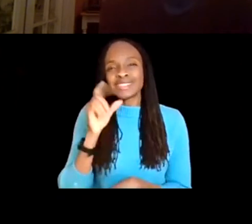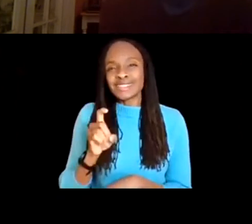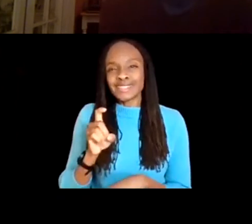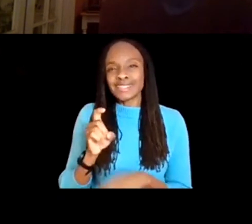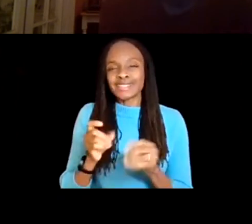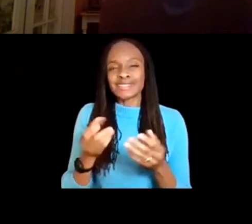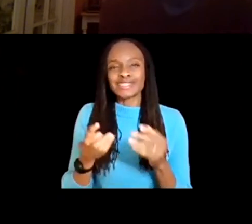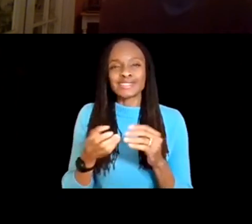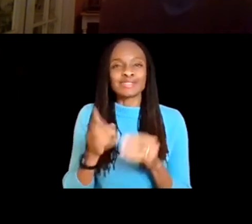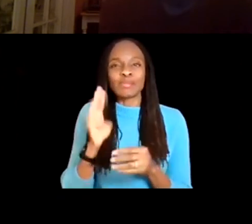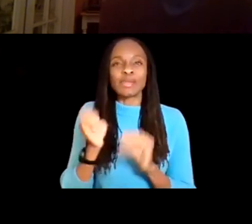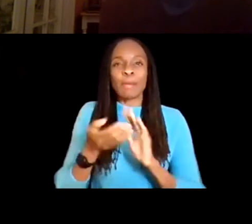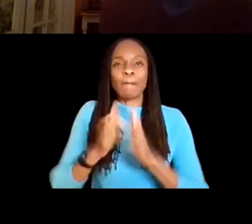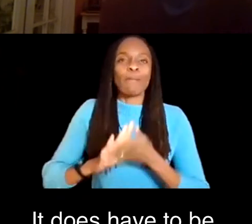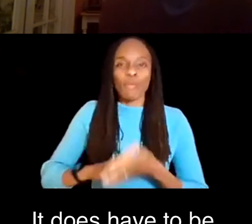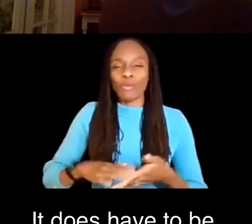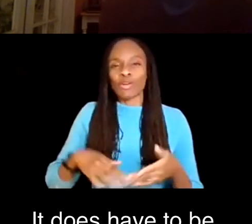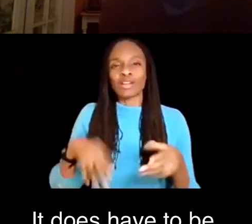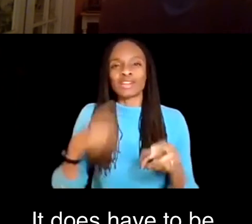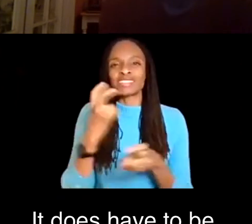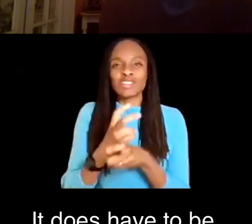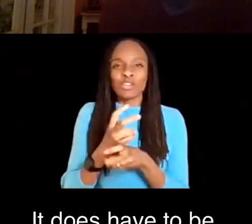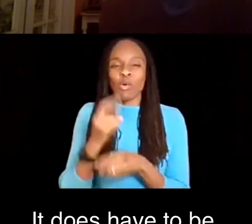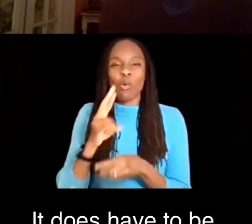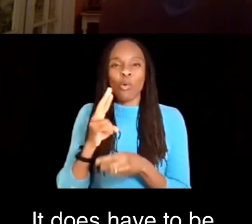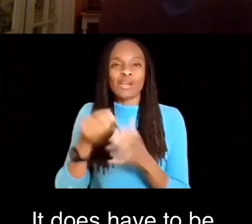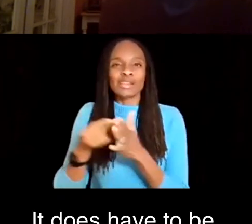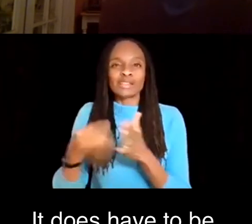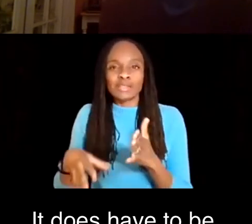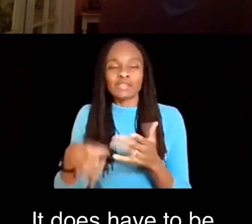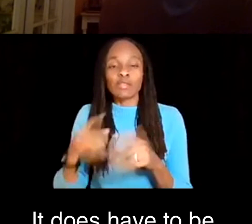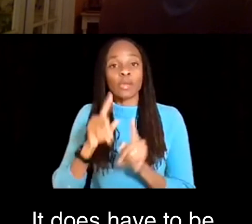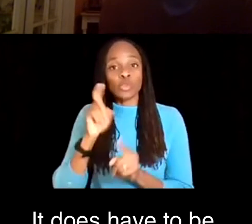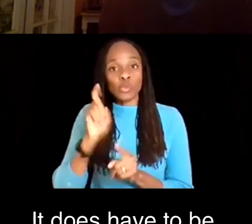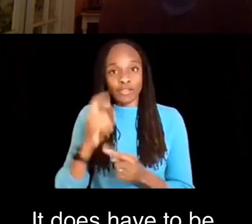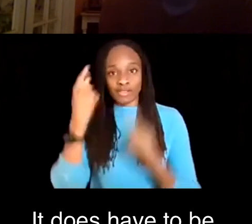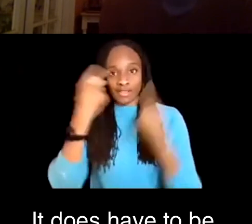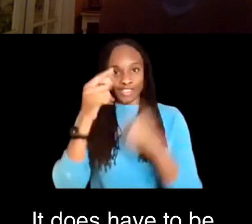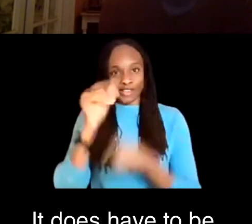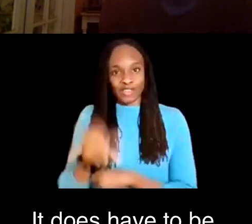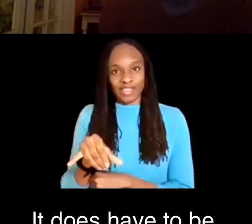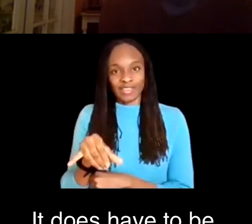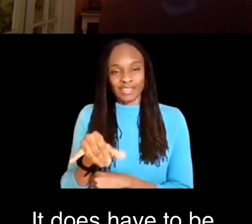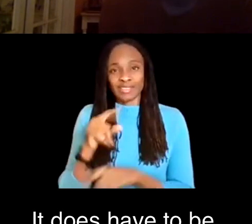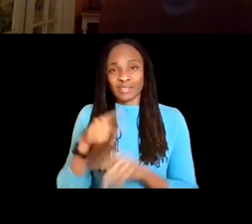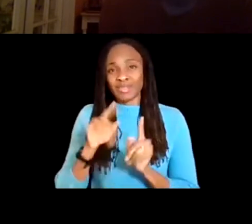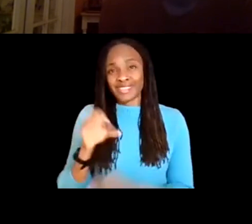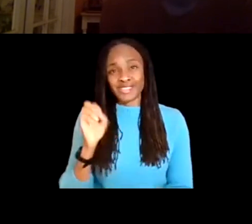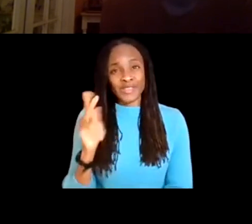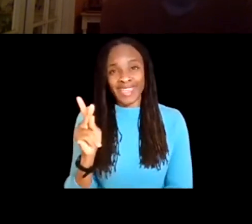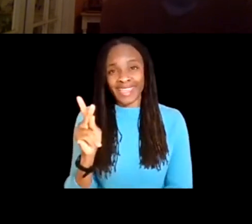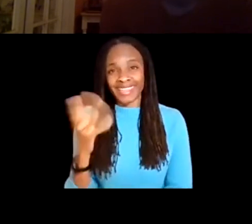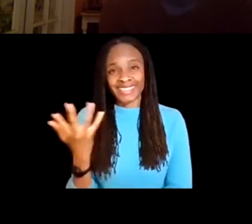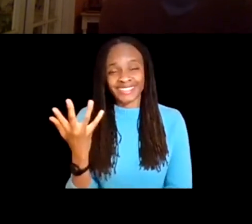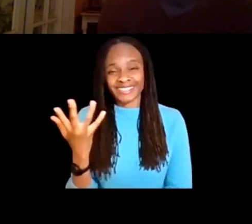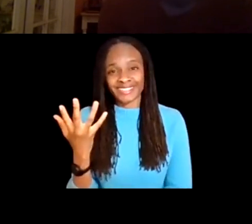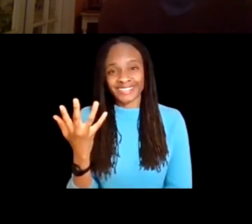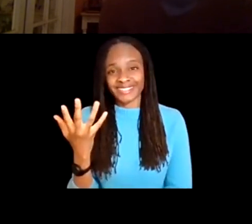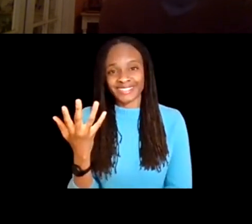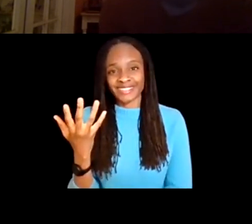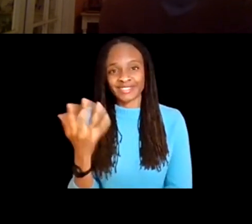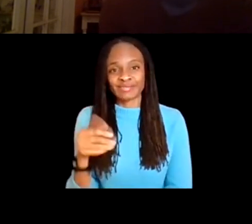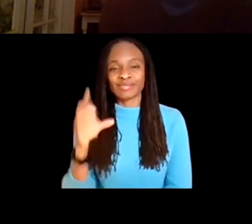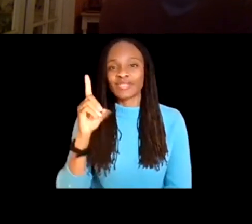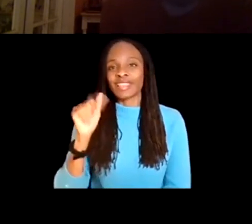difficult. It doesn't have to be more costly. It does have to be considered, but that's okay. It's like, so. I hope